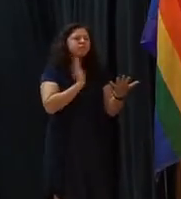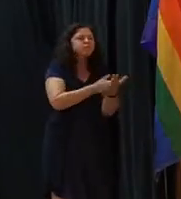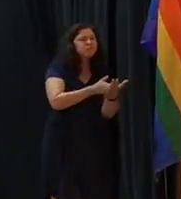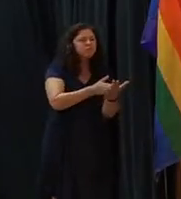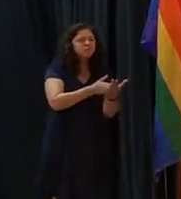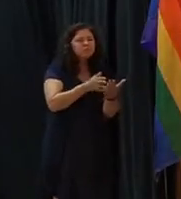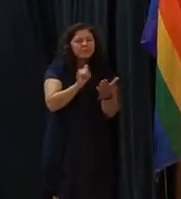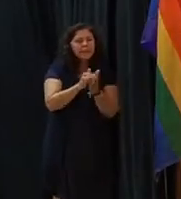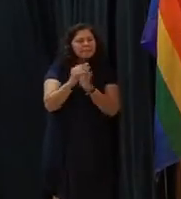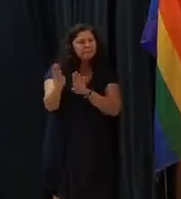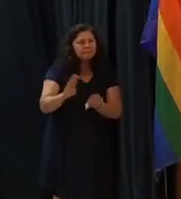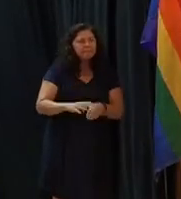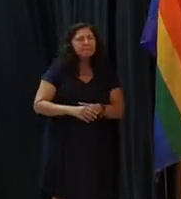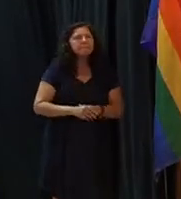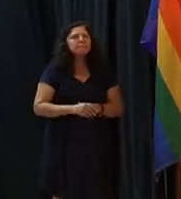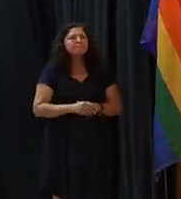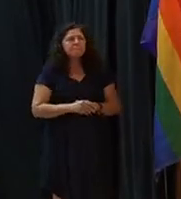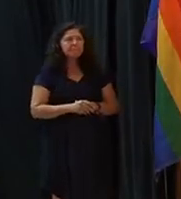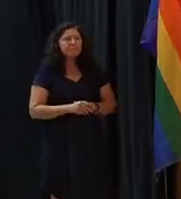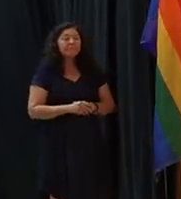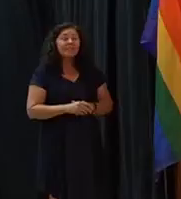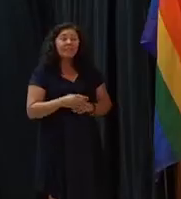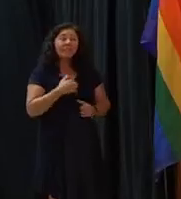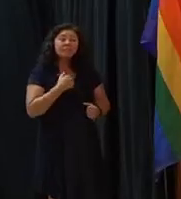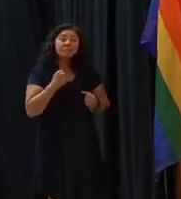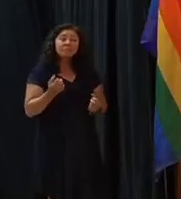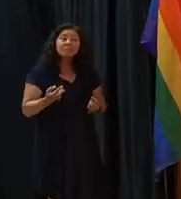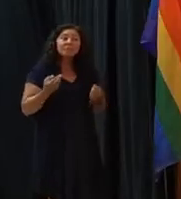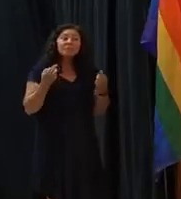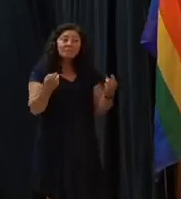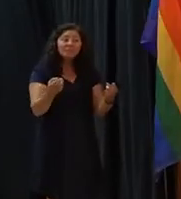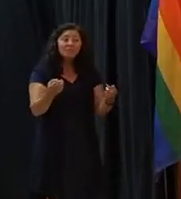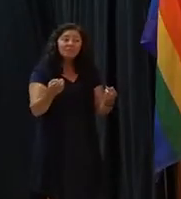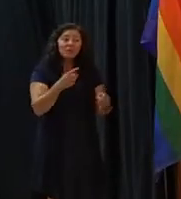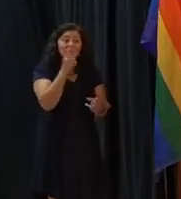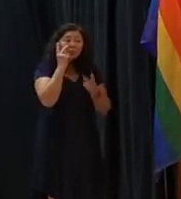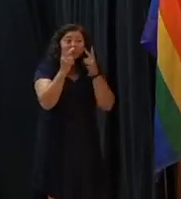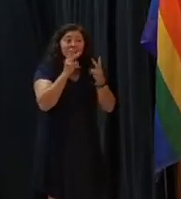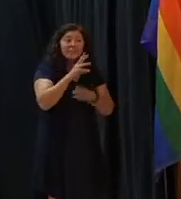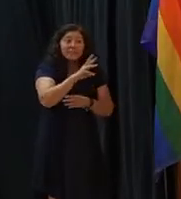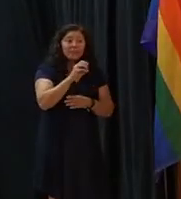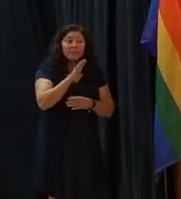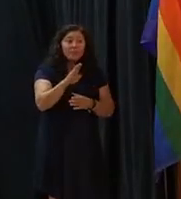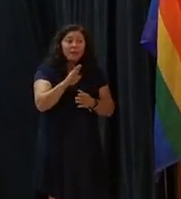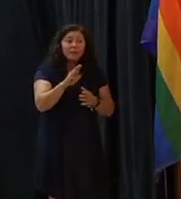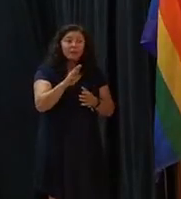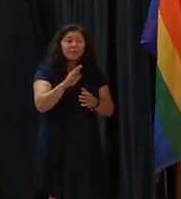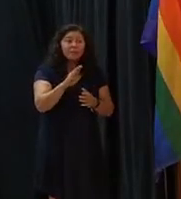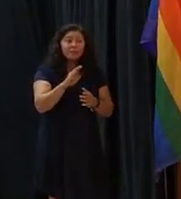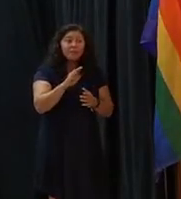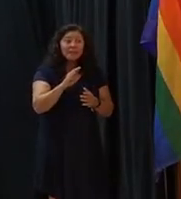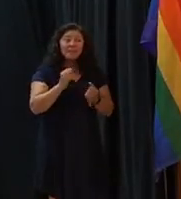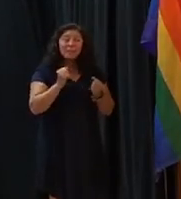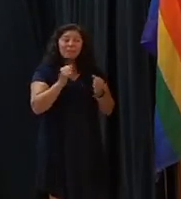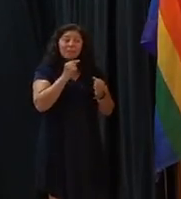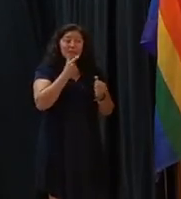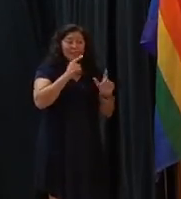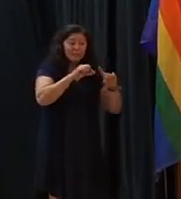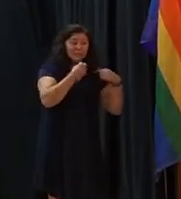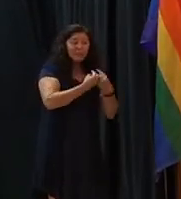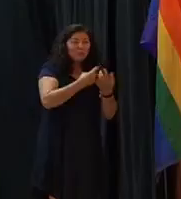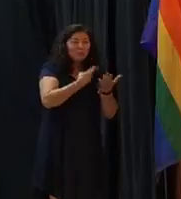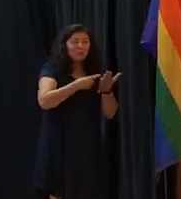against this. I would highly recommend that you go through this website, which is started by a group of lesbians. It's